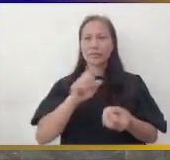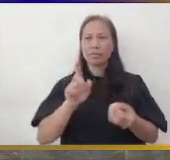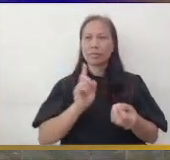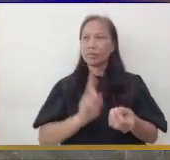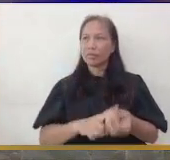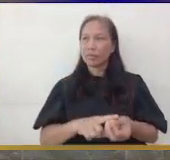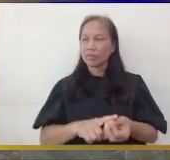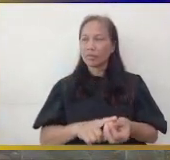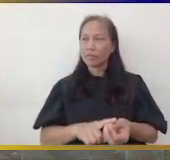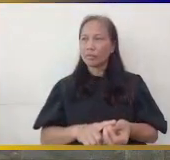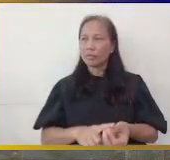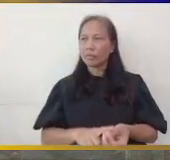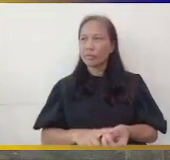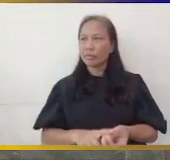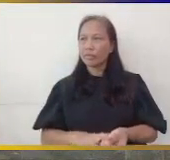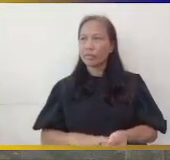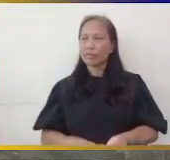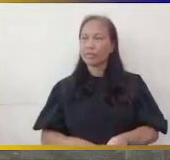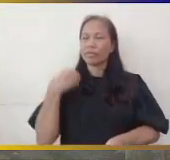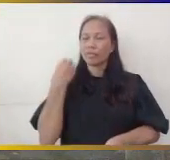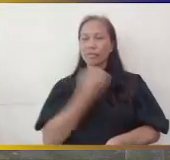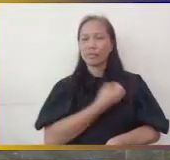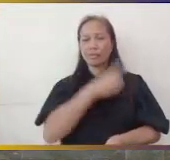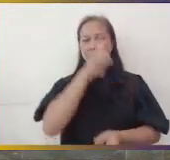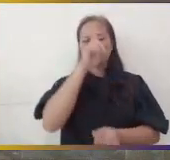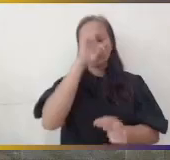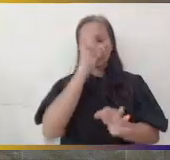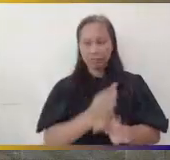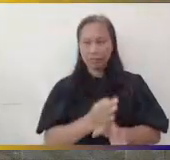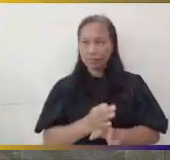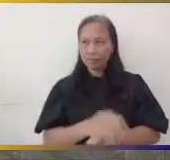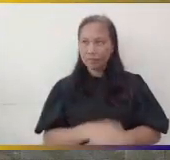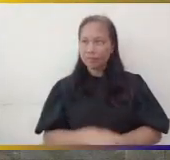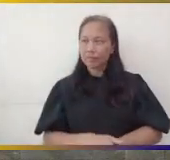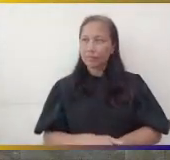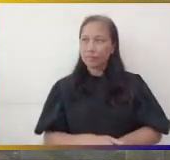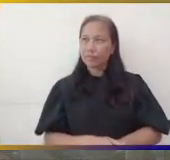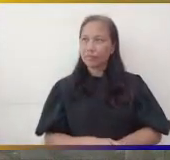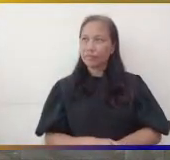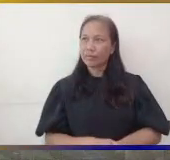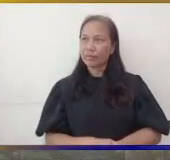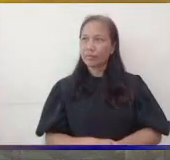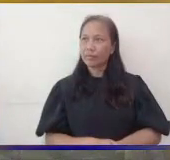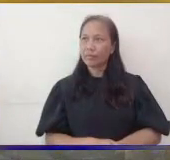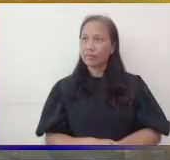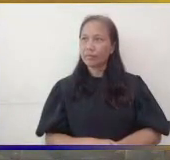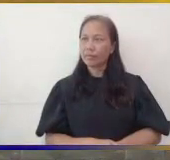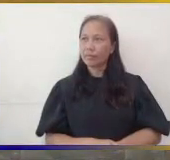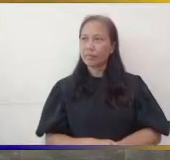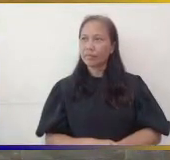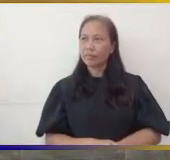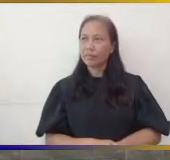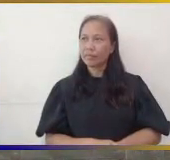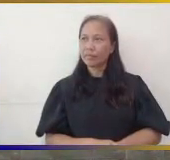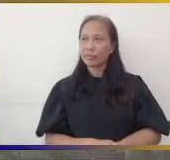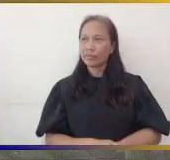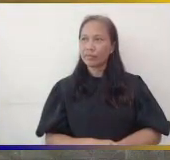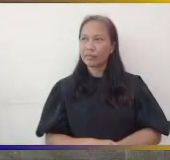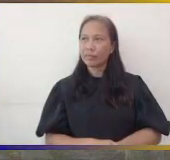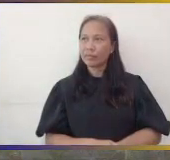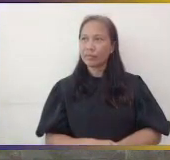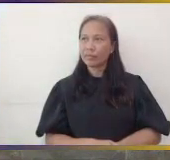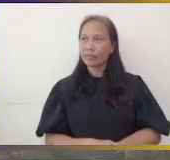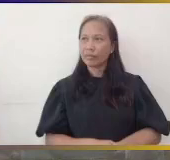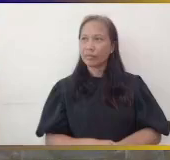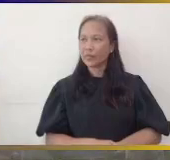preaching ni Pastor Hill Last Time the contenders ' po ba ah Alam ko may klase tayo niyan sa pss ' ba may may